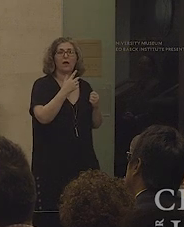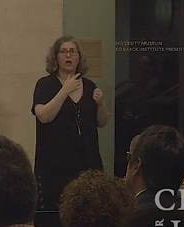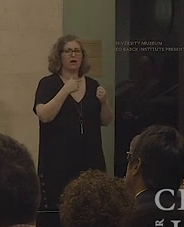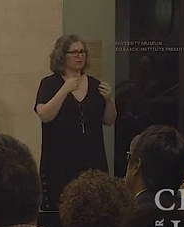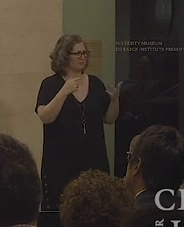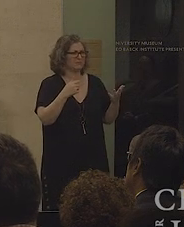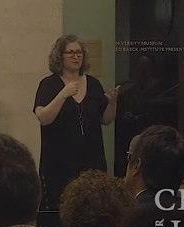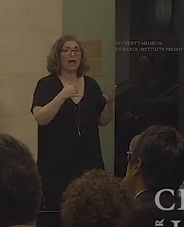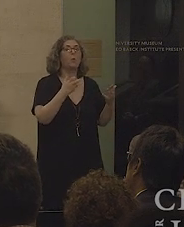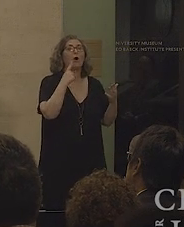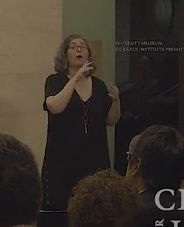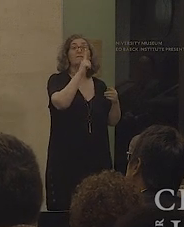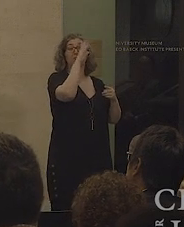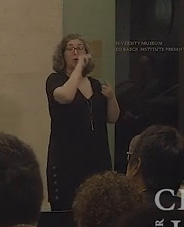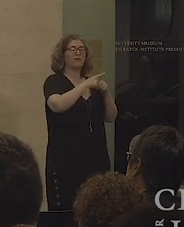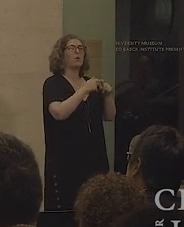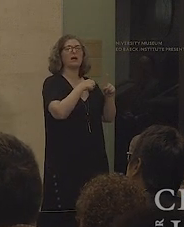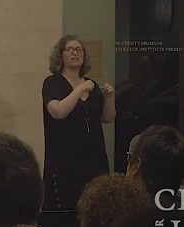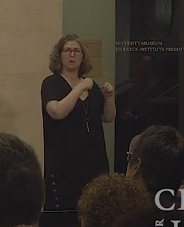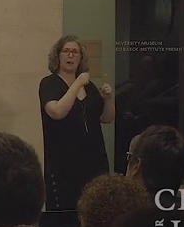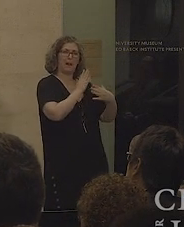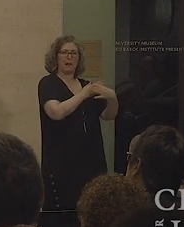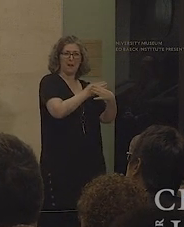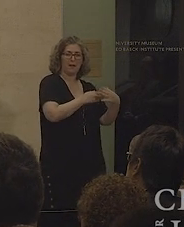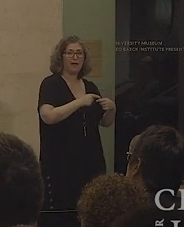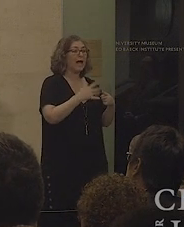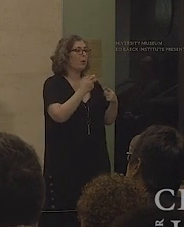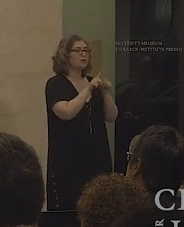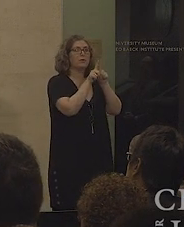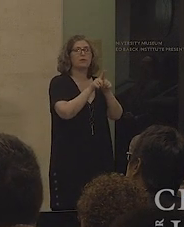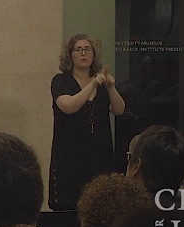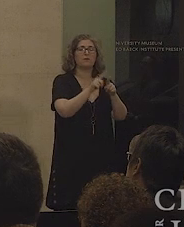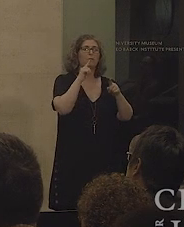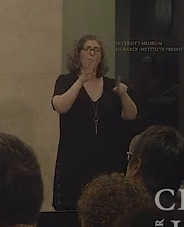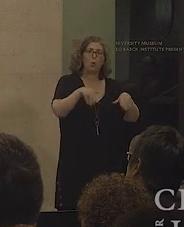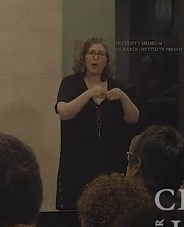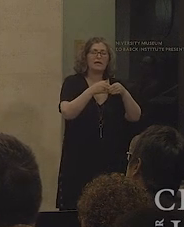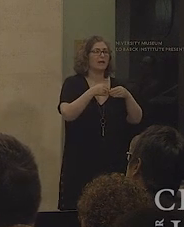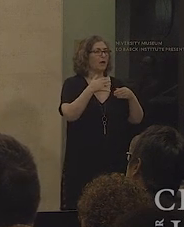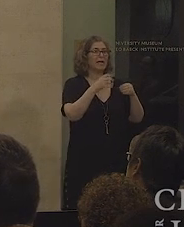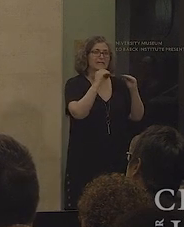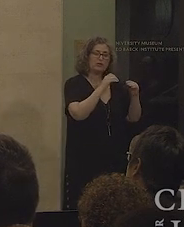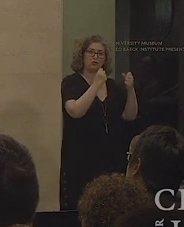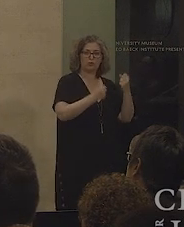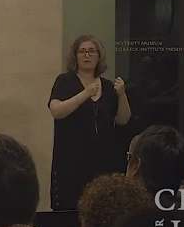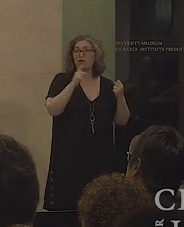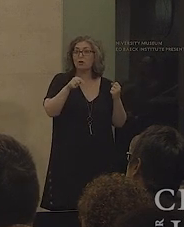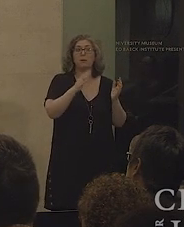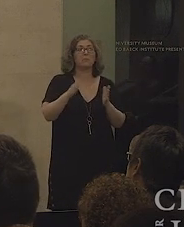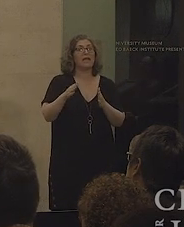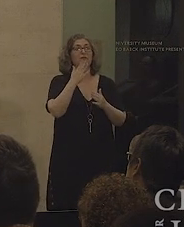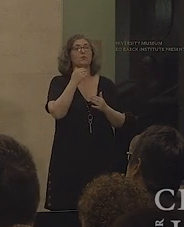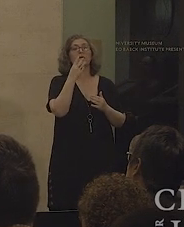that first boyfriend. I wanted to walk her down the aisle. I wanted to teach her to drive, and I should be planning a Sweet